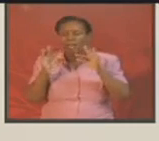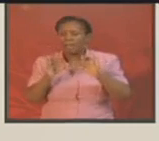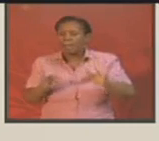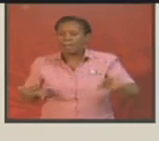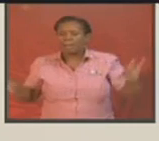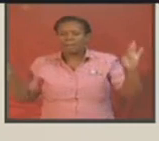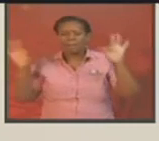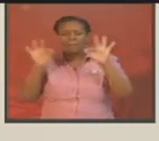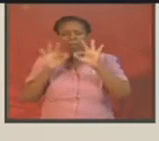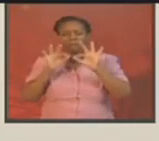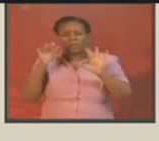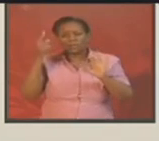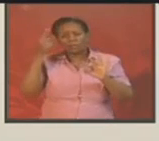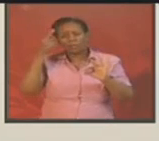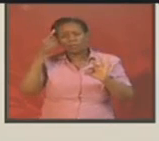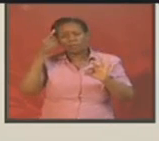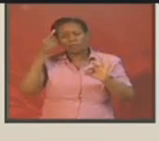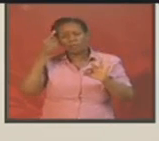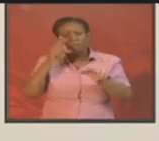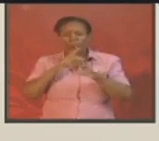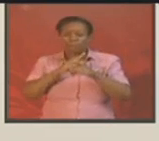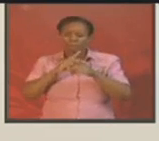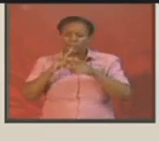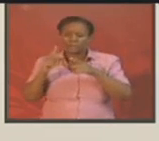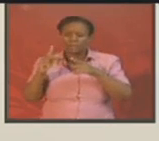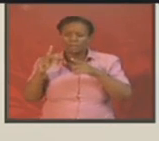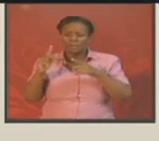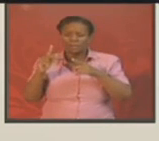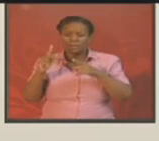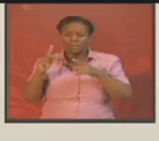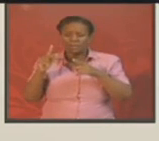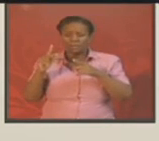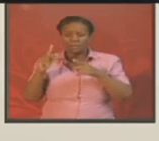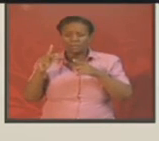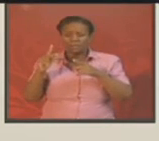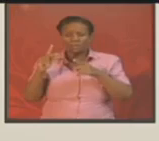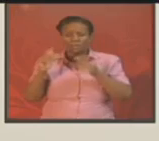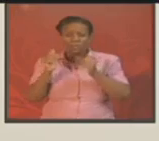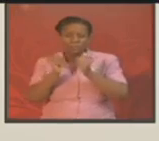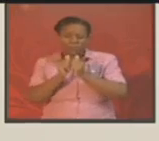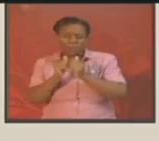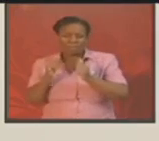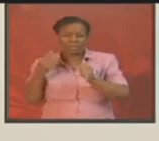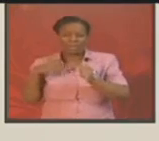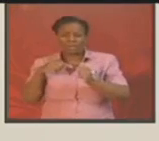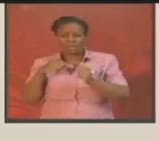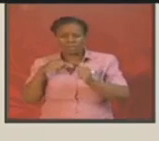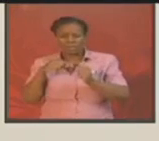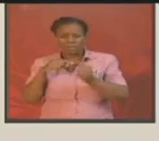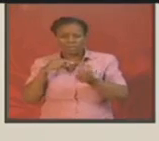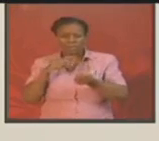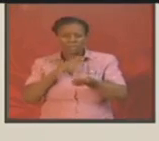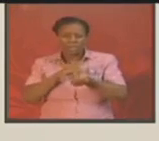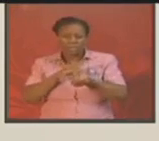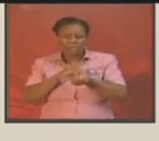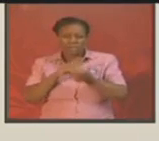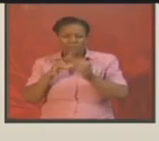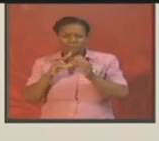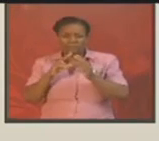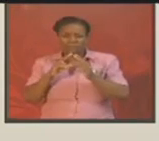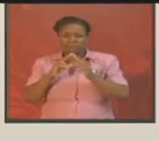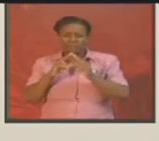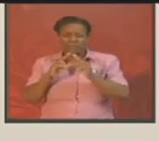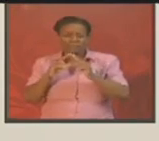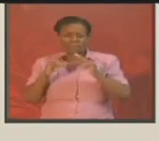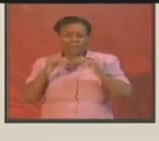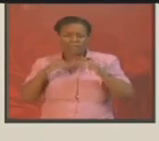also had Professor Simeon with us on this program and Professor Hutchinson. So the relationship continues to be very